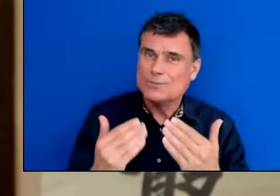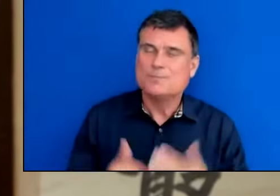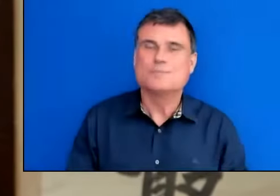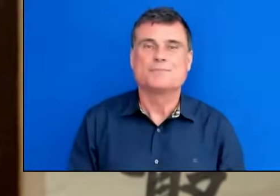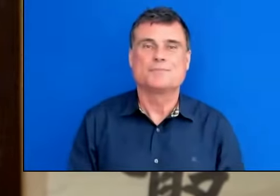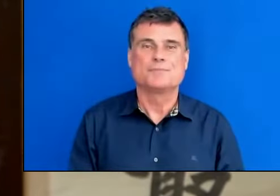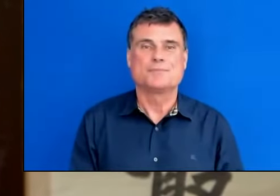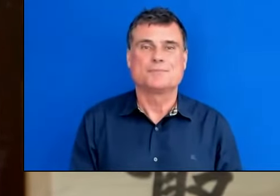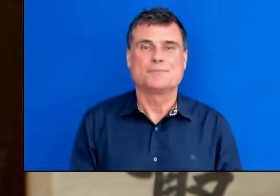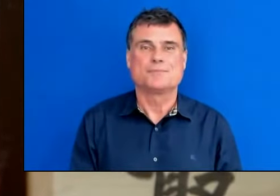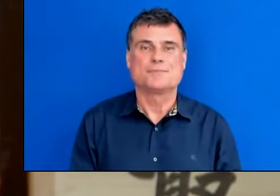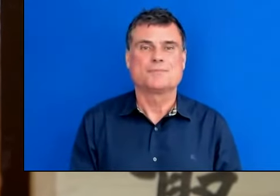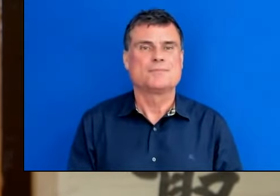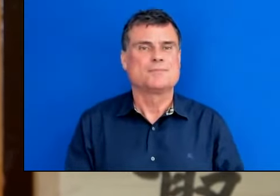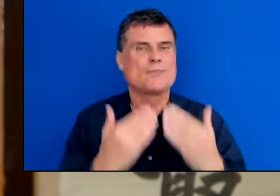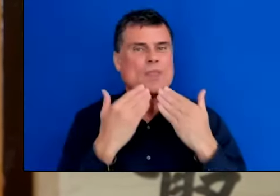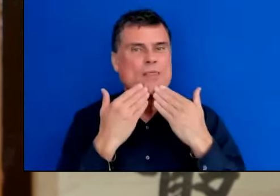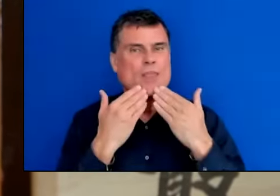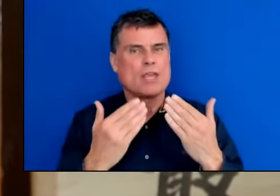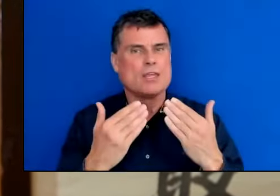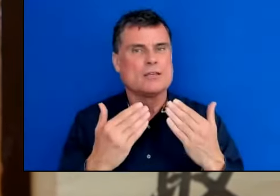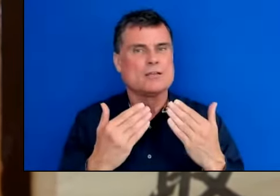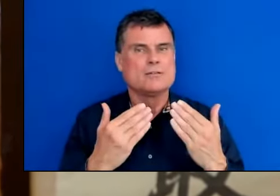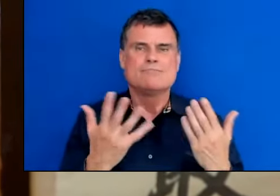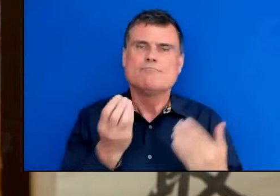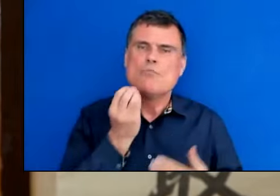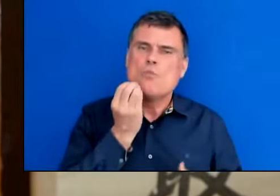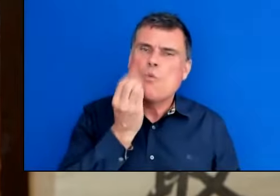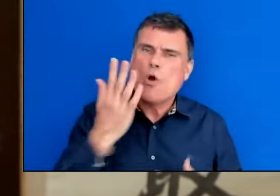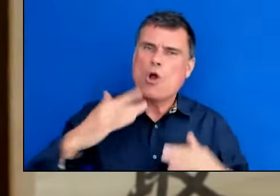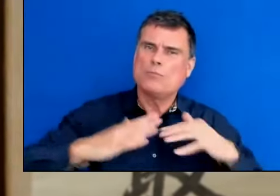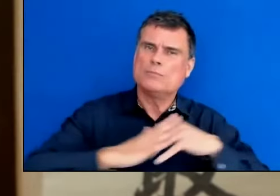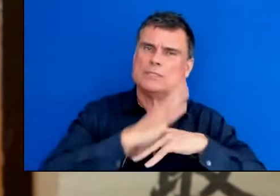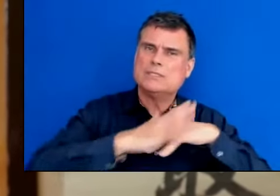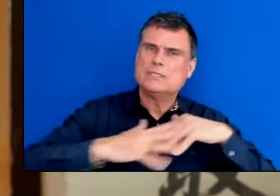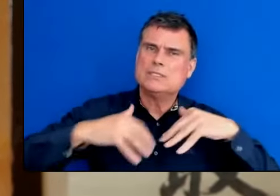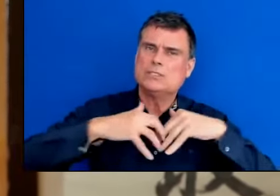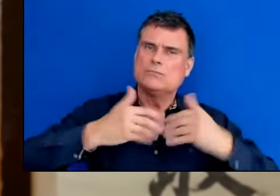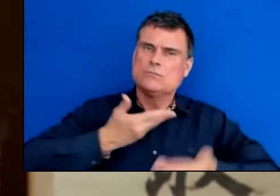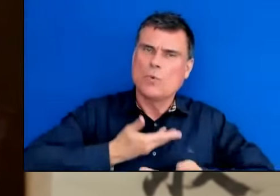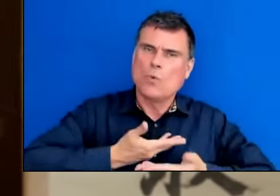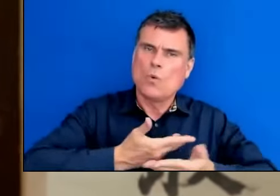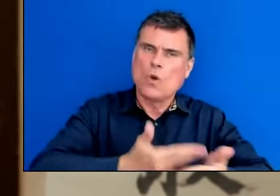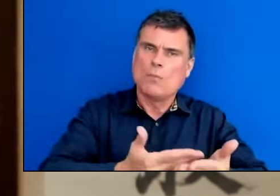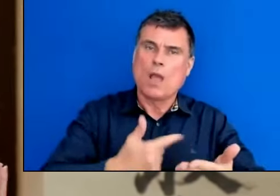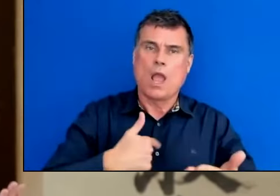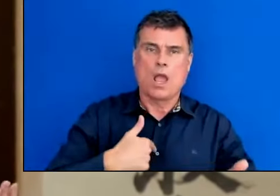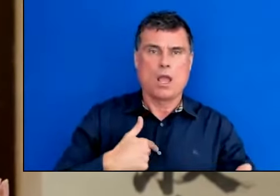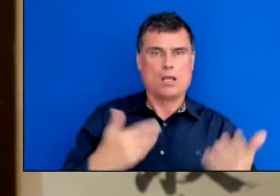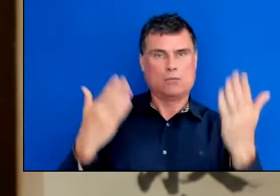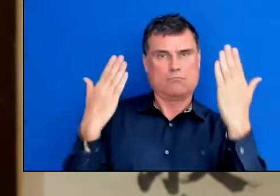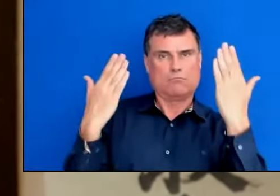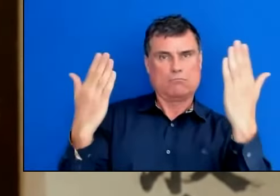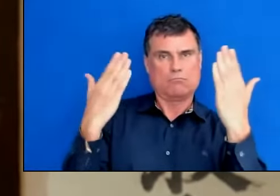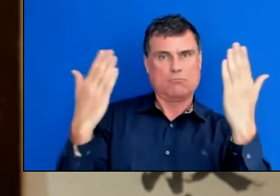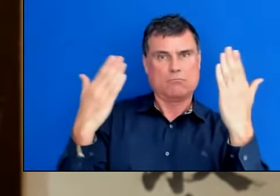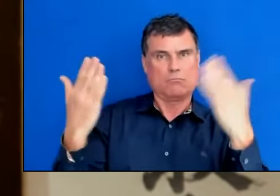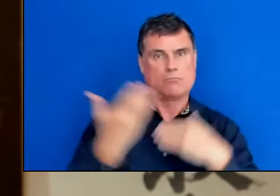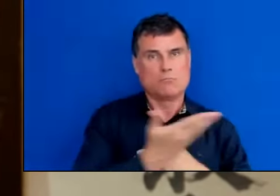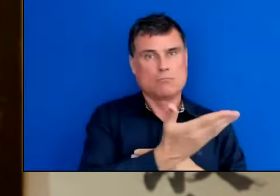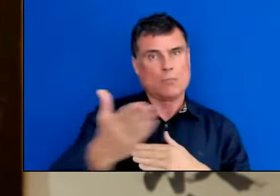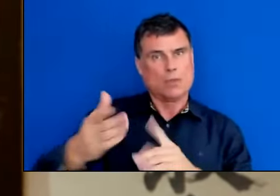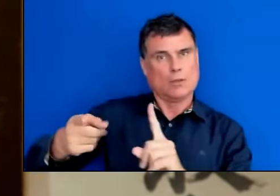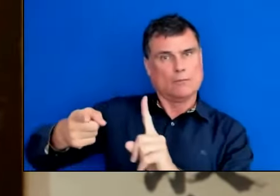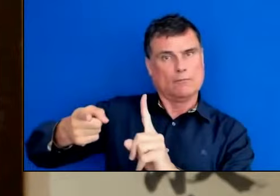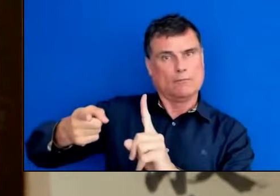Thank you, Kelvin. And thank you for that warm Indigenous greeting. I raise my hands